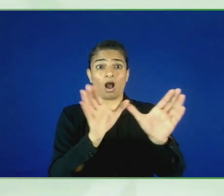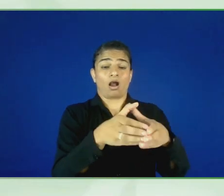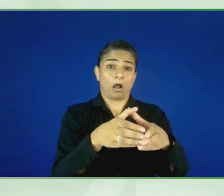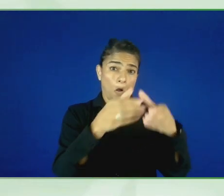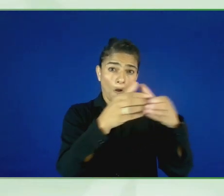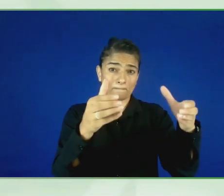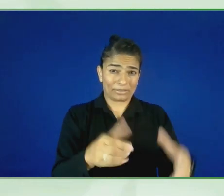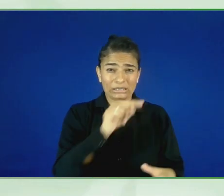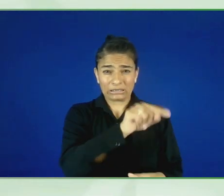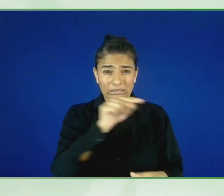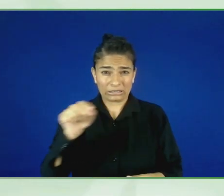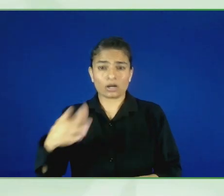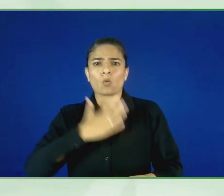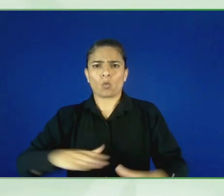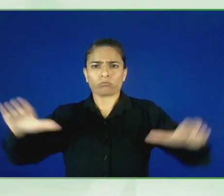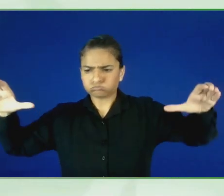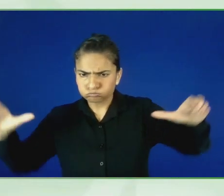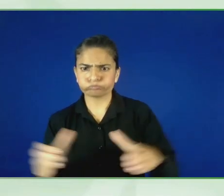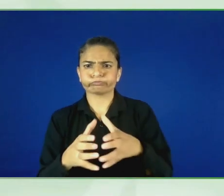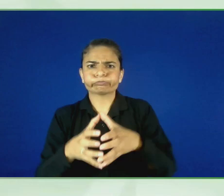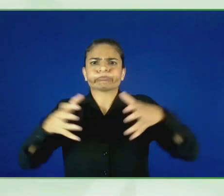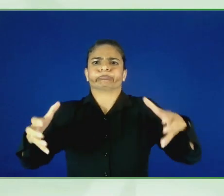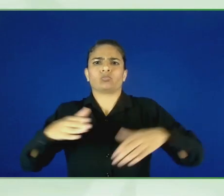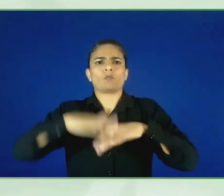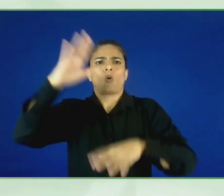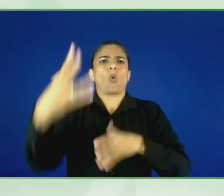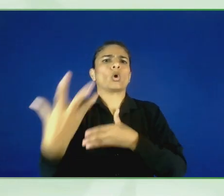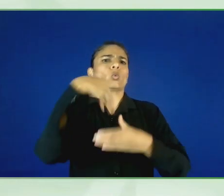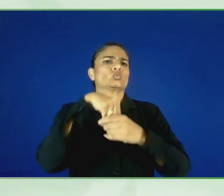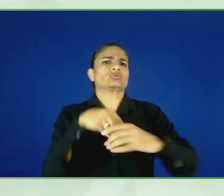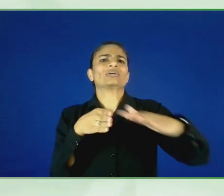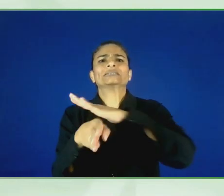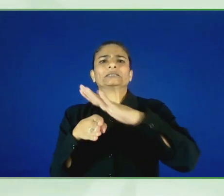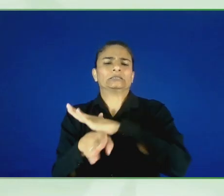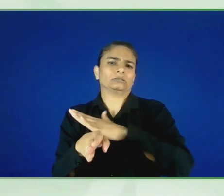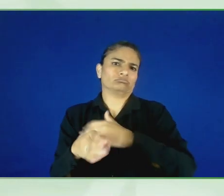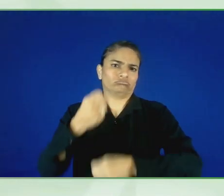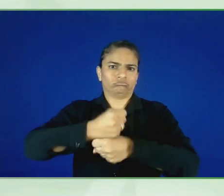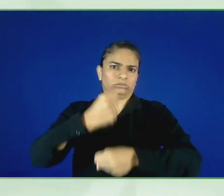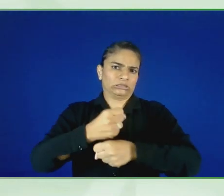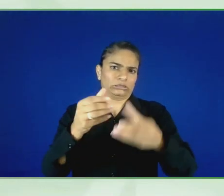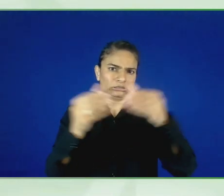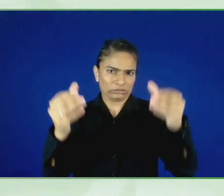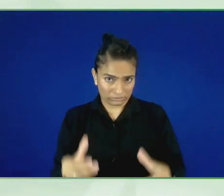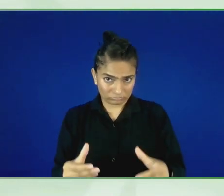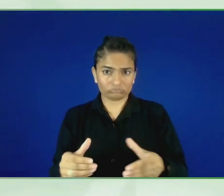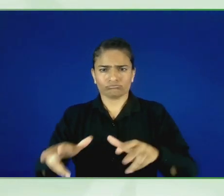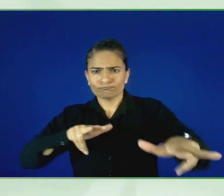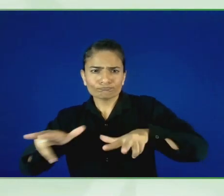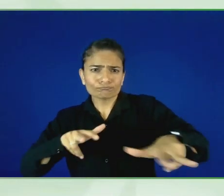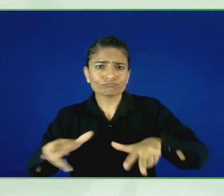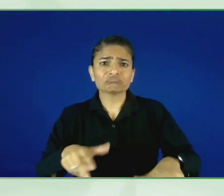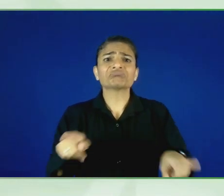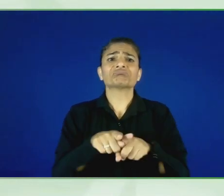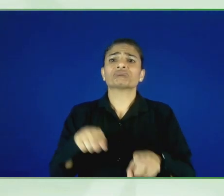not about what these business leaders tell me, it's more what we observe, because the one thing is what people say